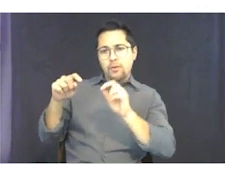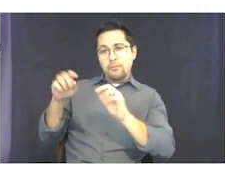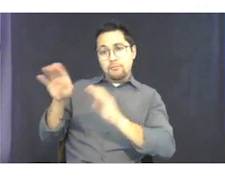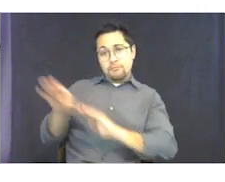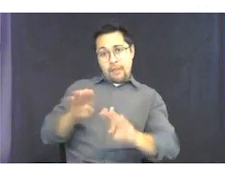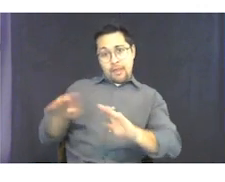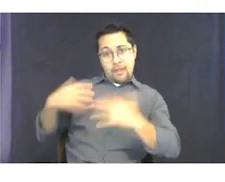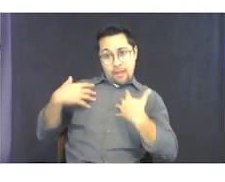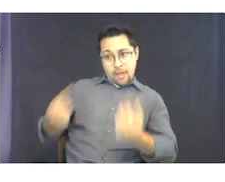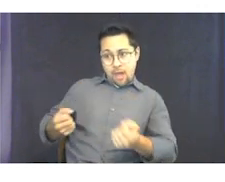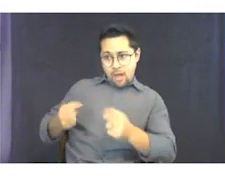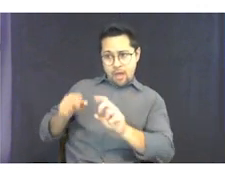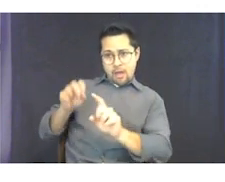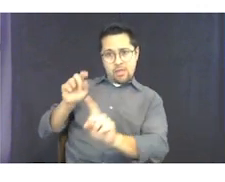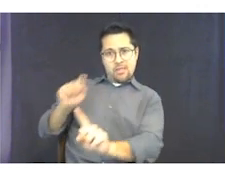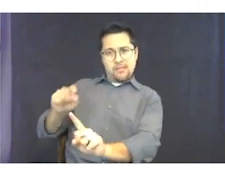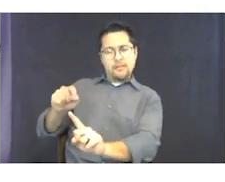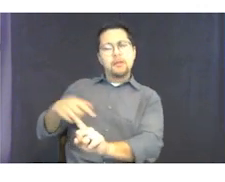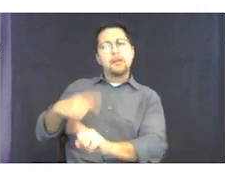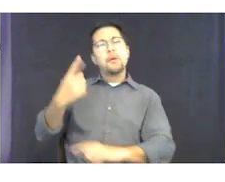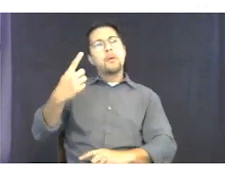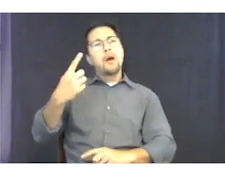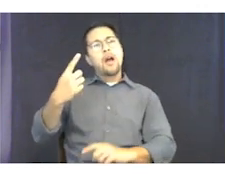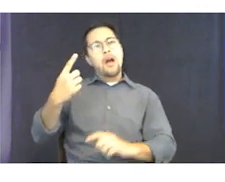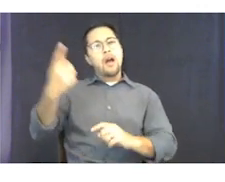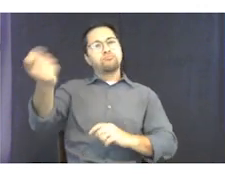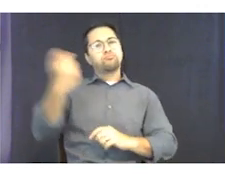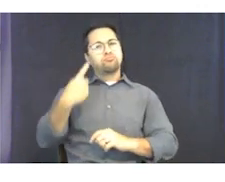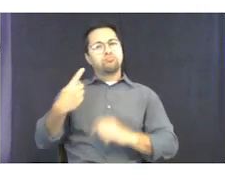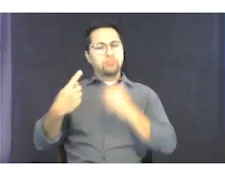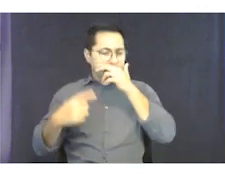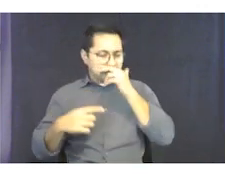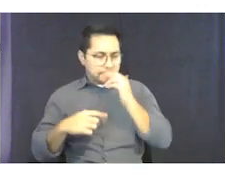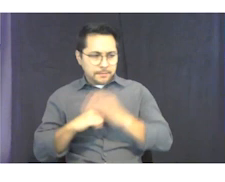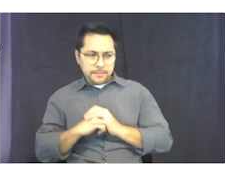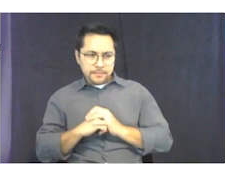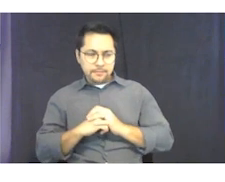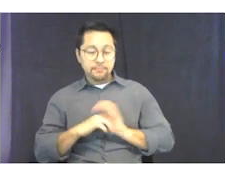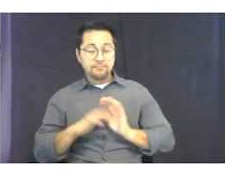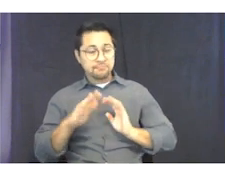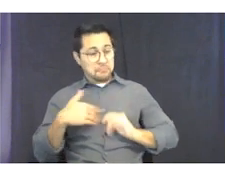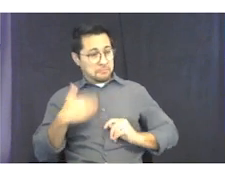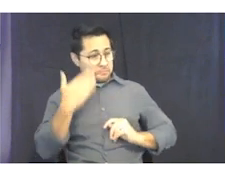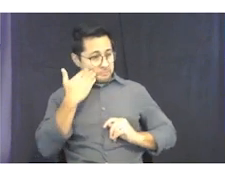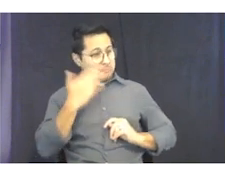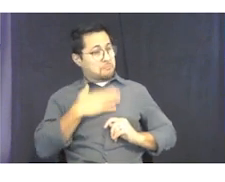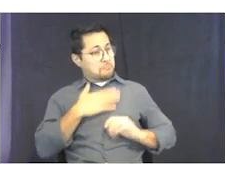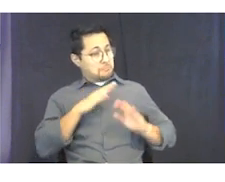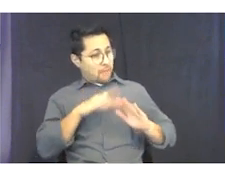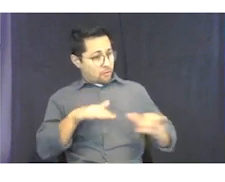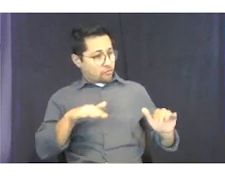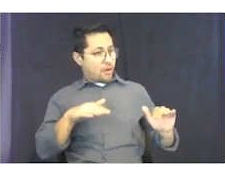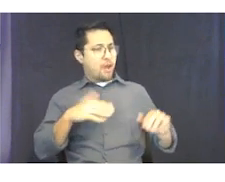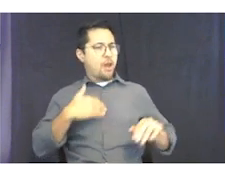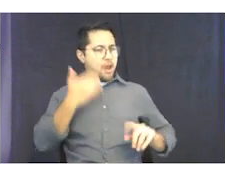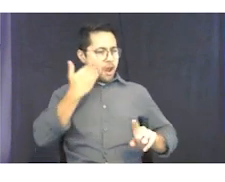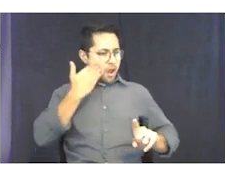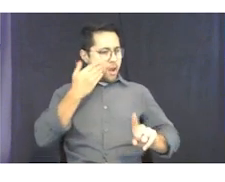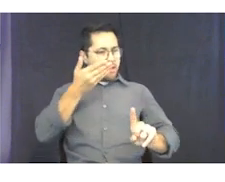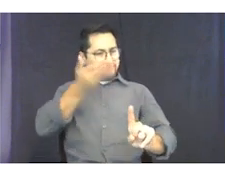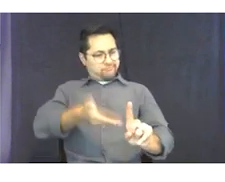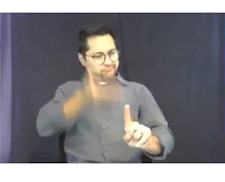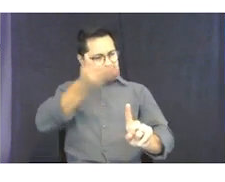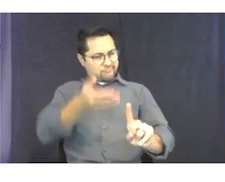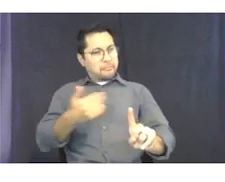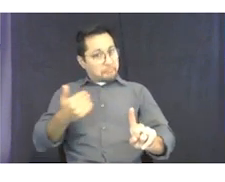health, one of the questions that's prompted is, well, I know my child, I know my young adult